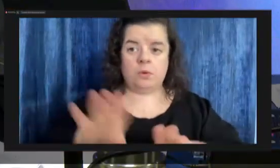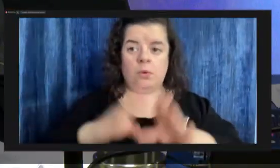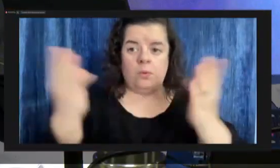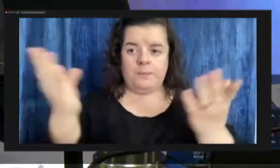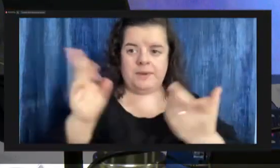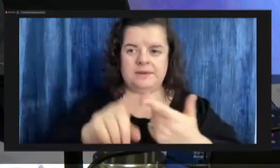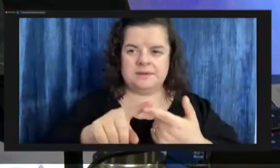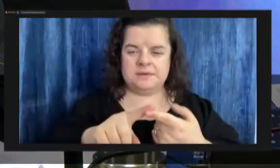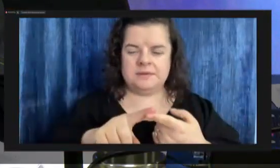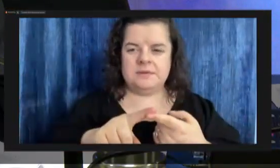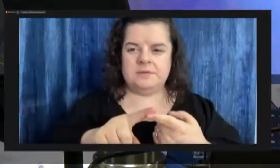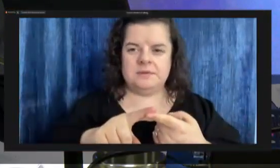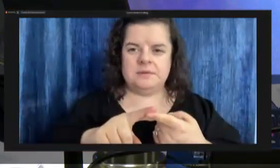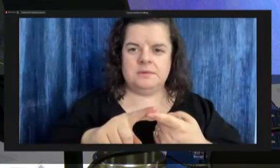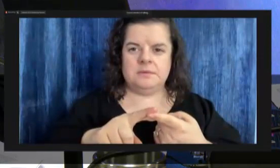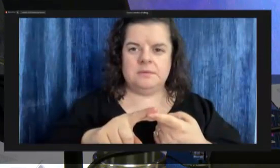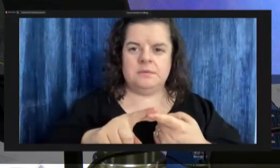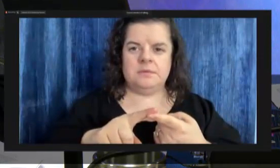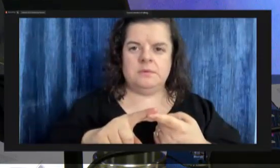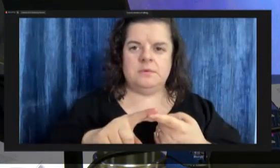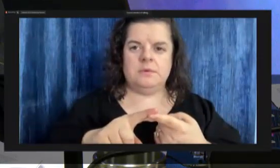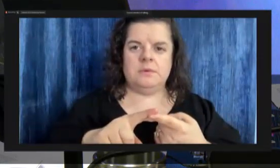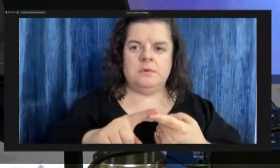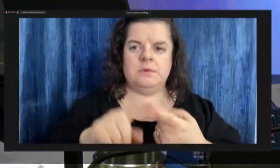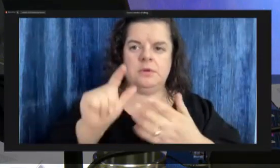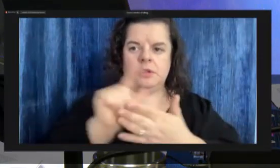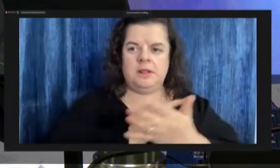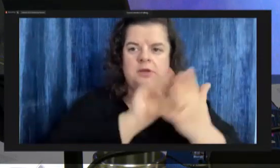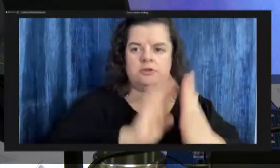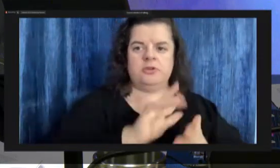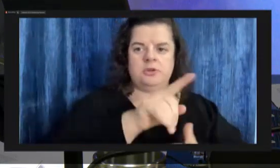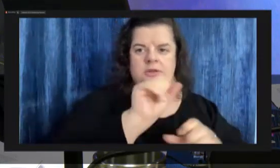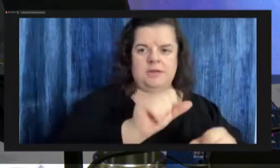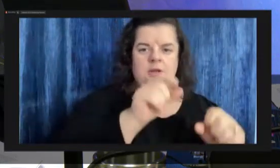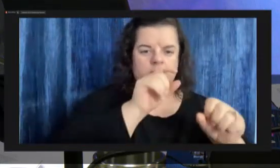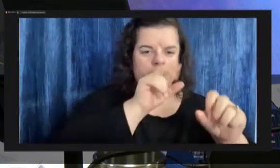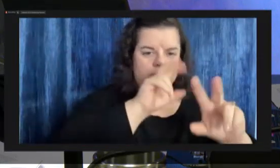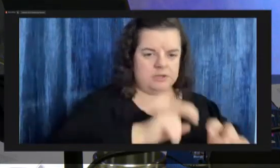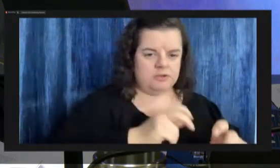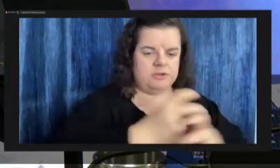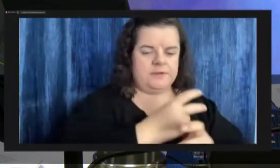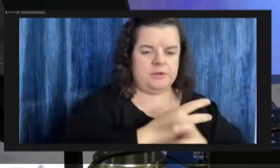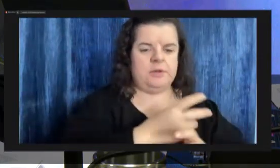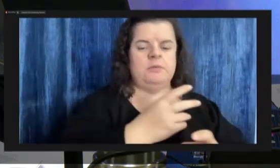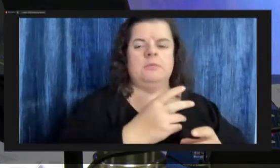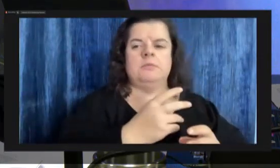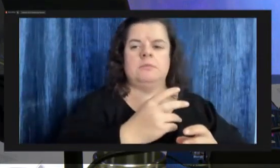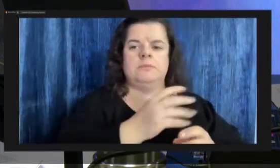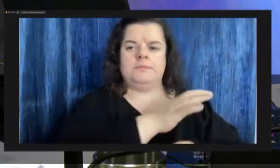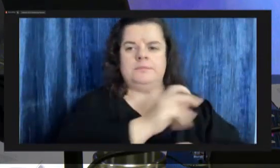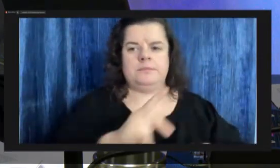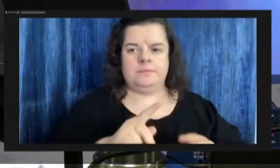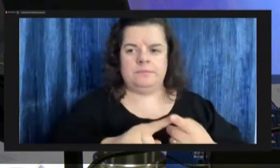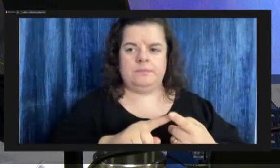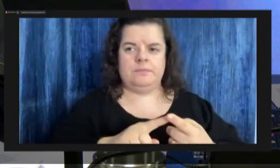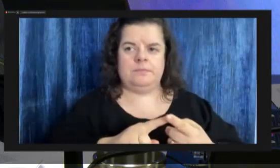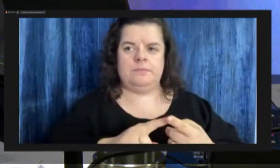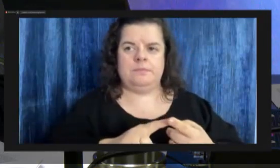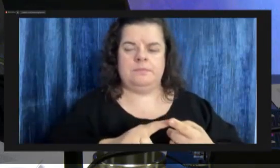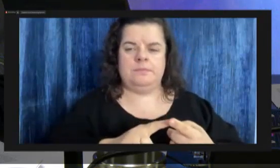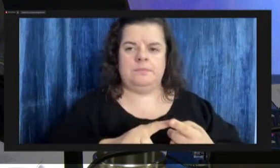and so that our solicitor can do a little bit of research, and then we'll come back to who would justifiably can vote.